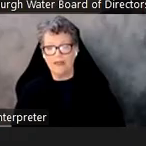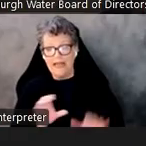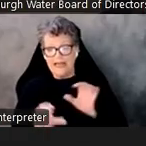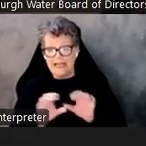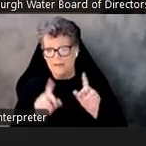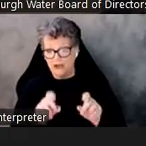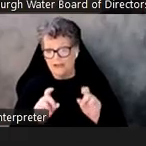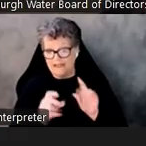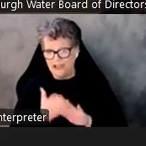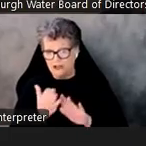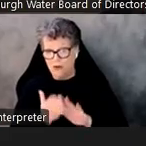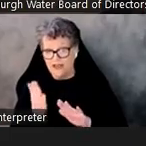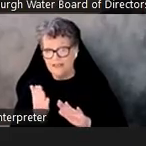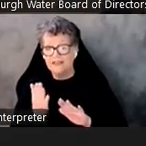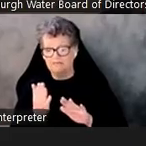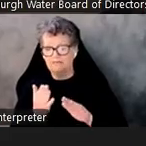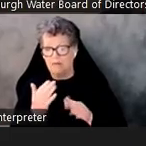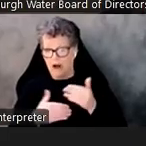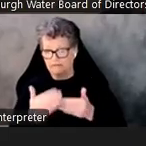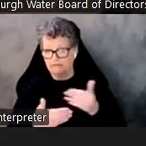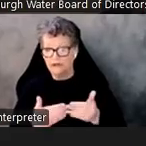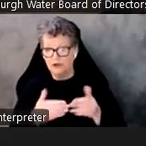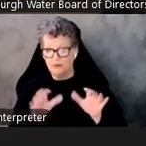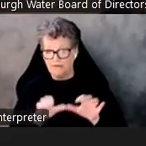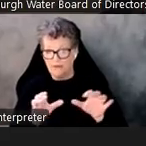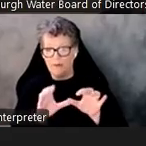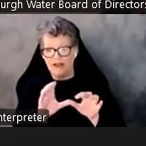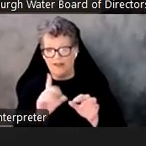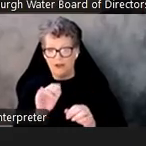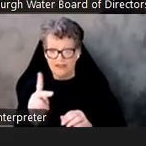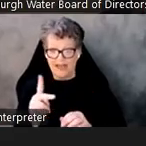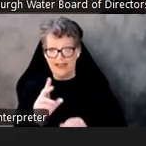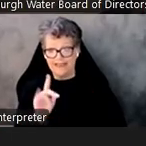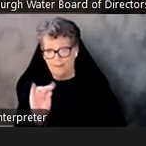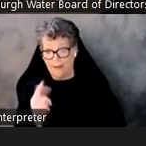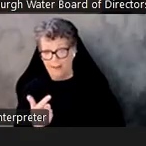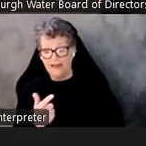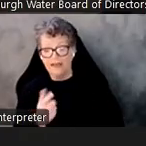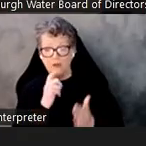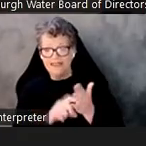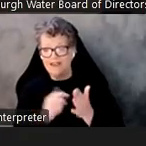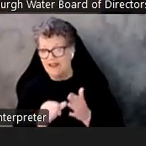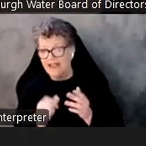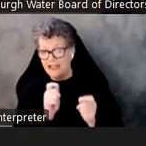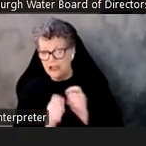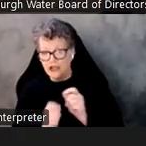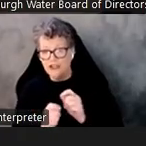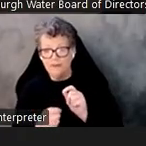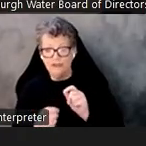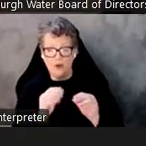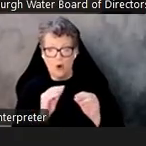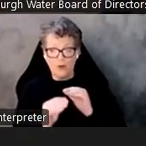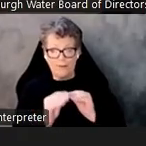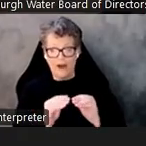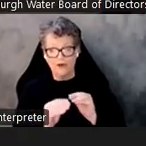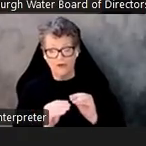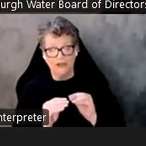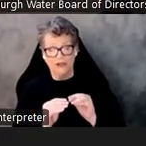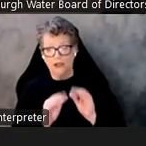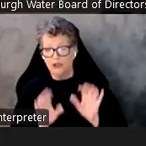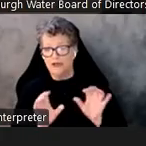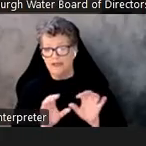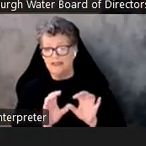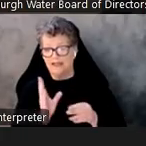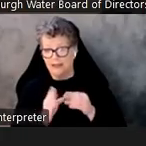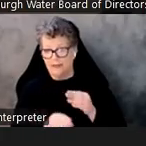now underway to verify the performance of the new tanks and piping and to identify any adjustments or repairs that are needed to conduct and complete